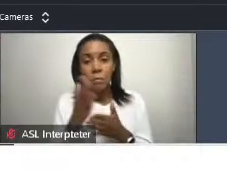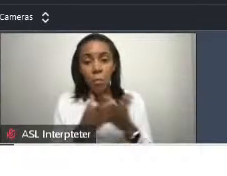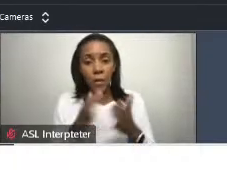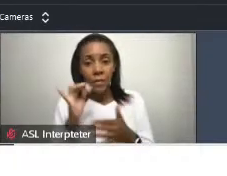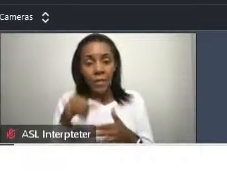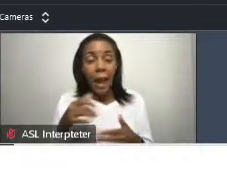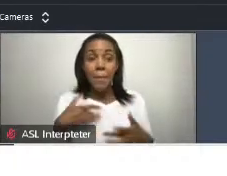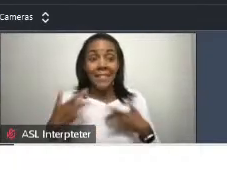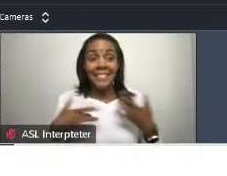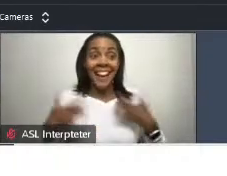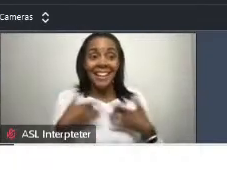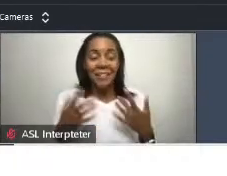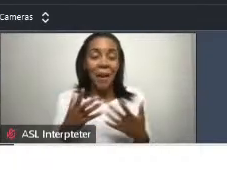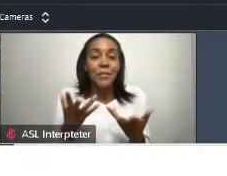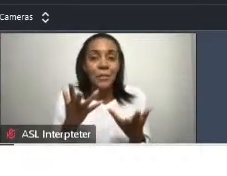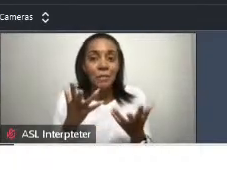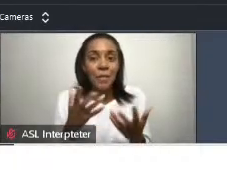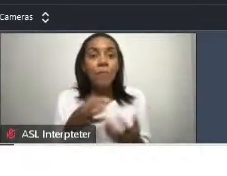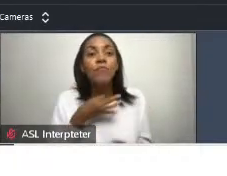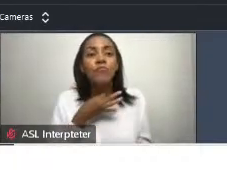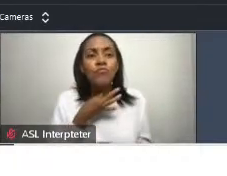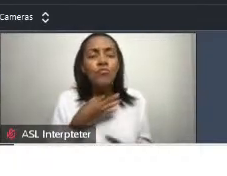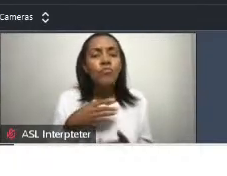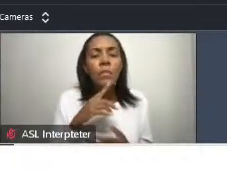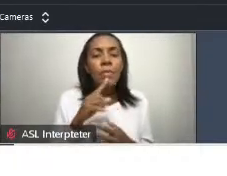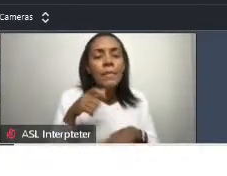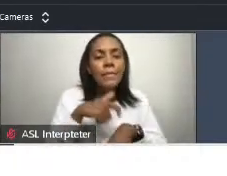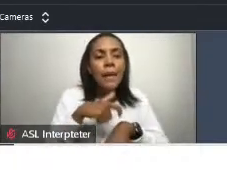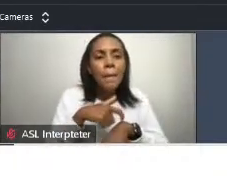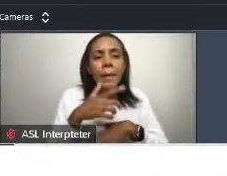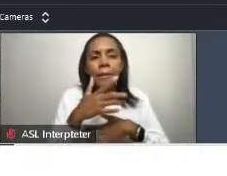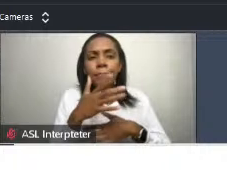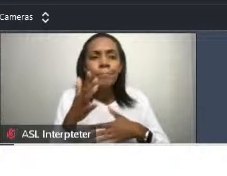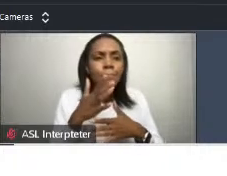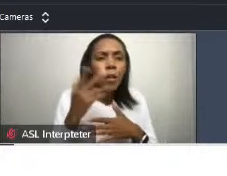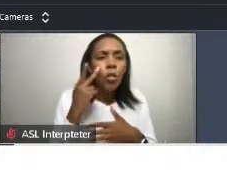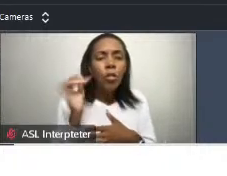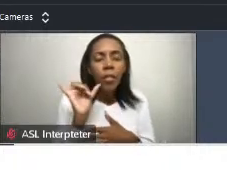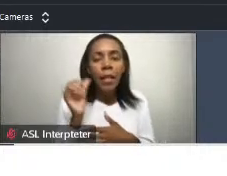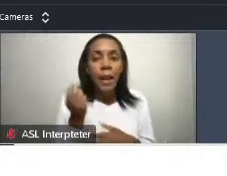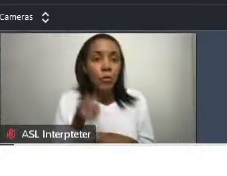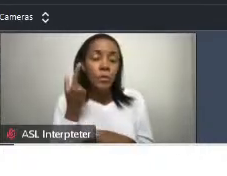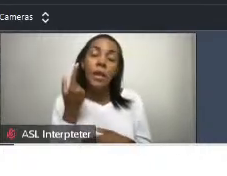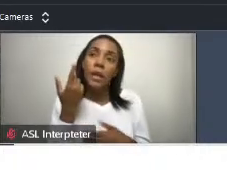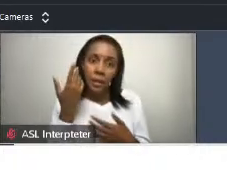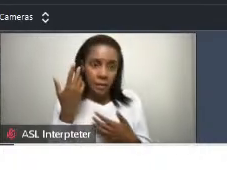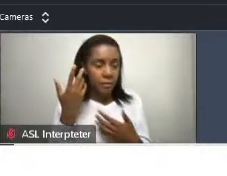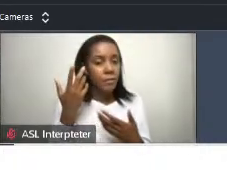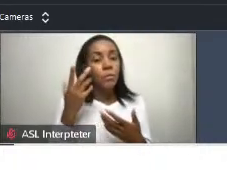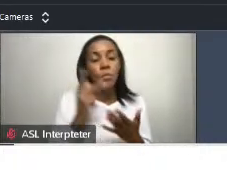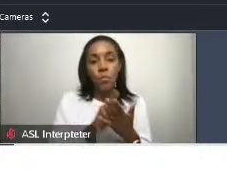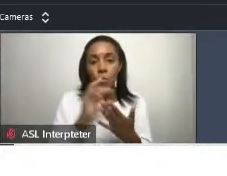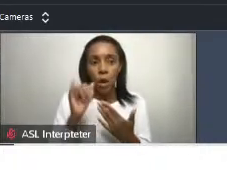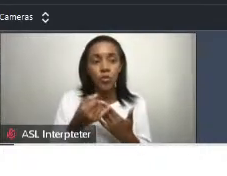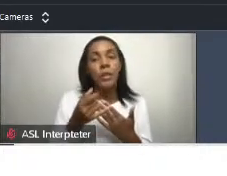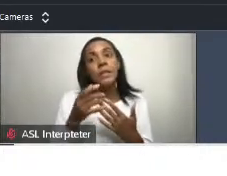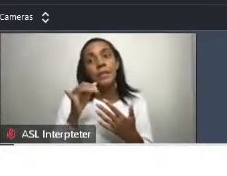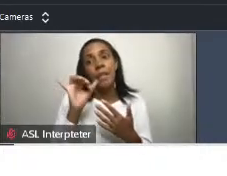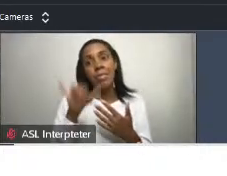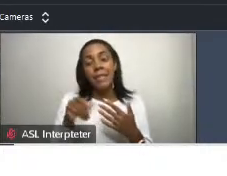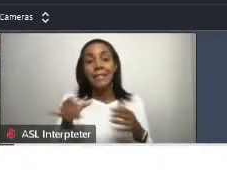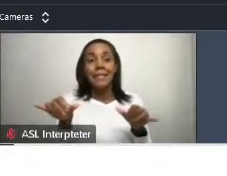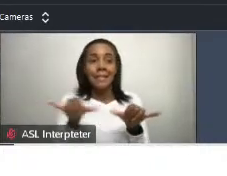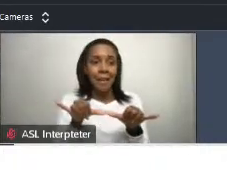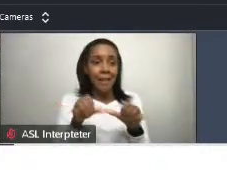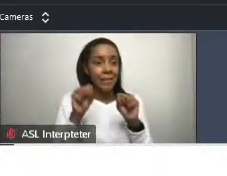everybody's pretty excited, so I'm just kind of curious what you think generally the timing is going to look like, understanding that things and projects of this scale, things